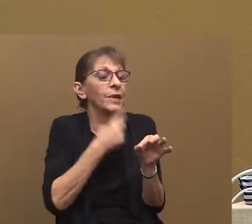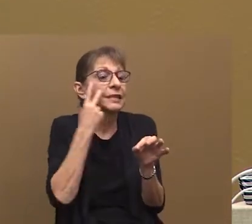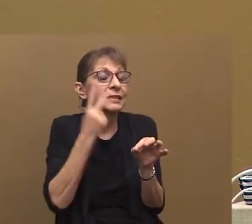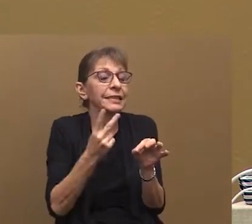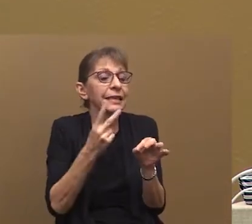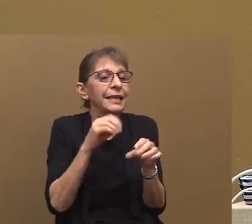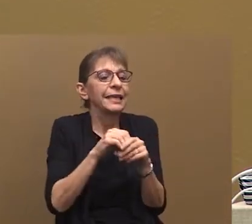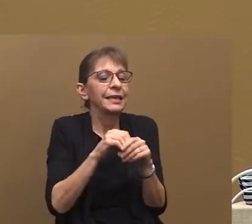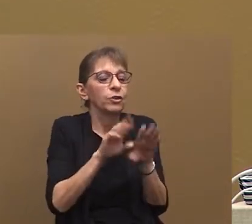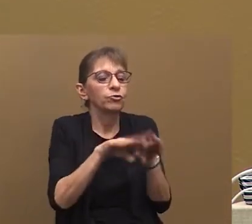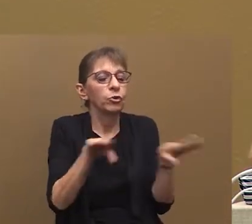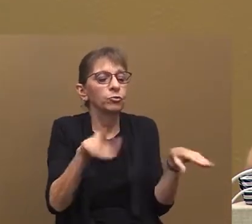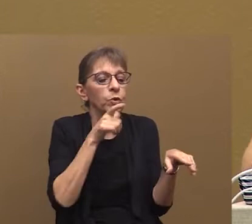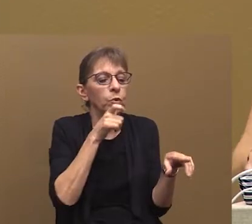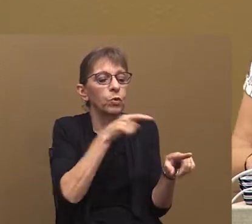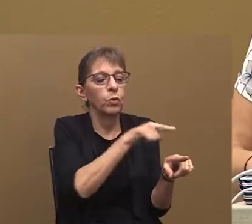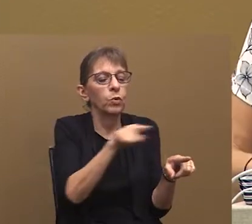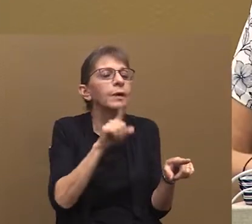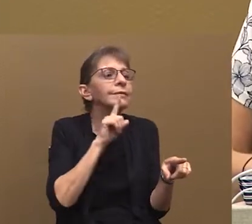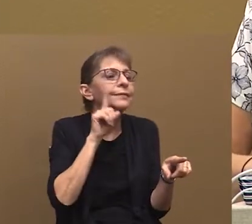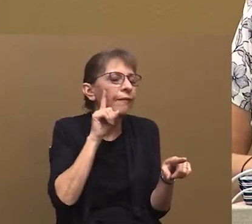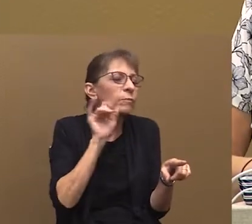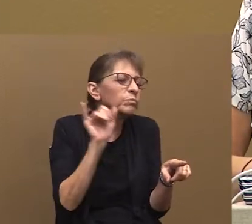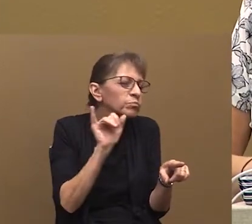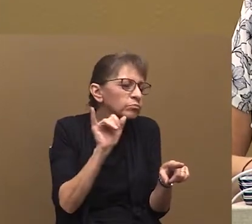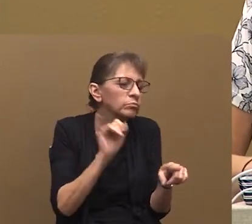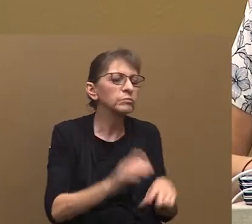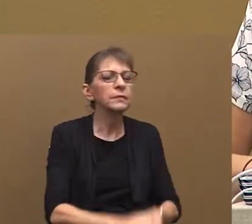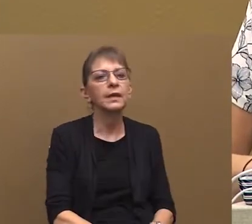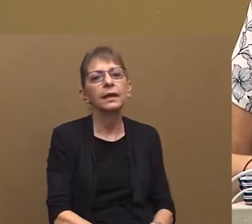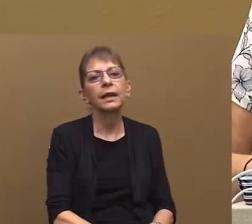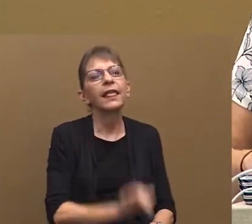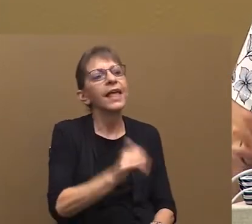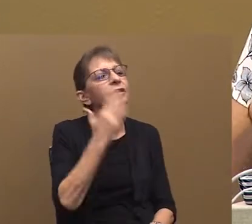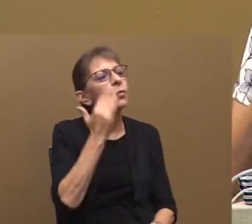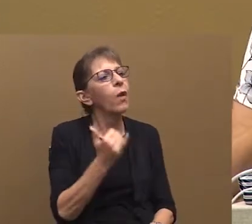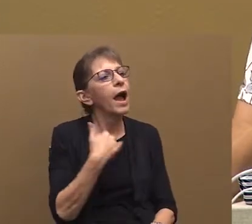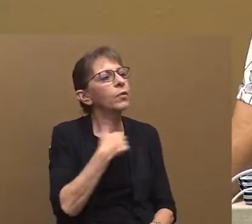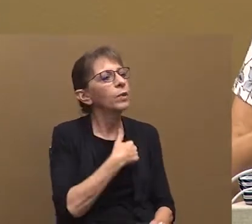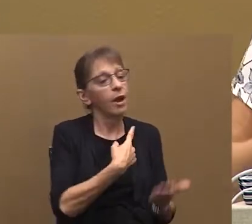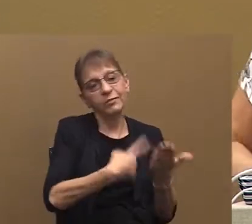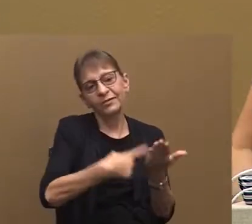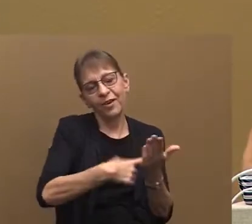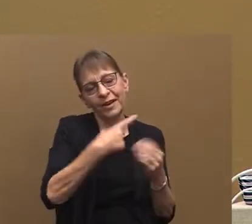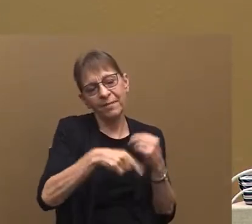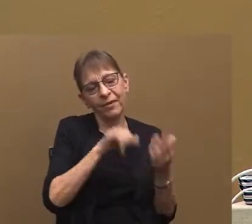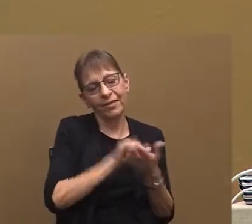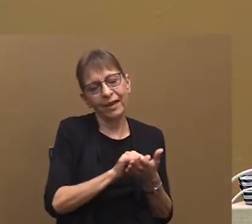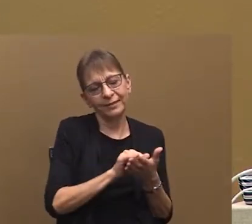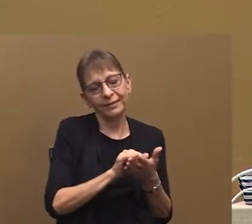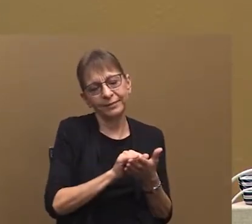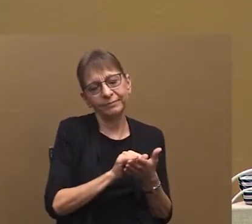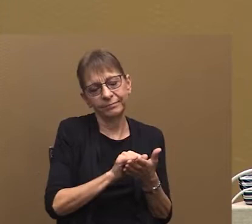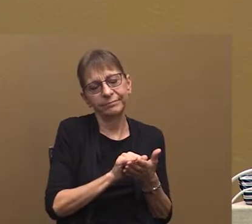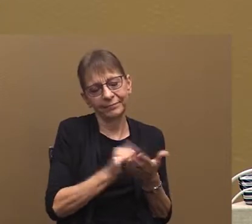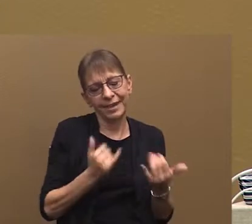in some children who are deaf as well. And that's why we're talking about